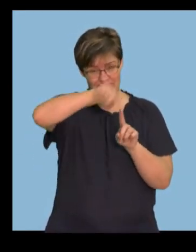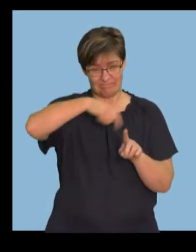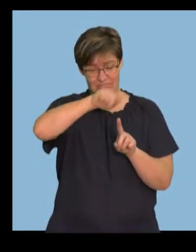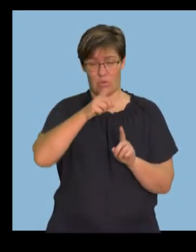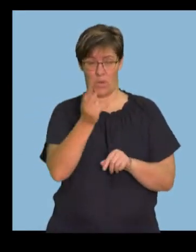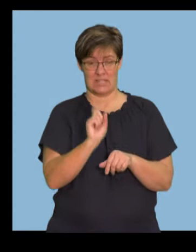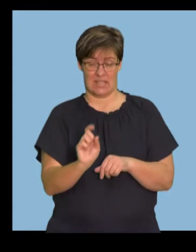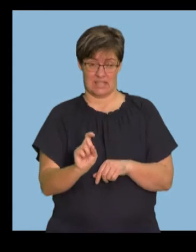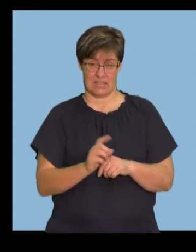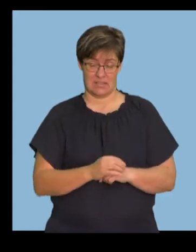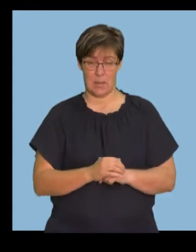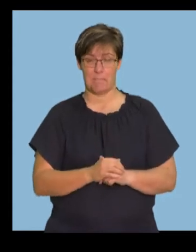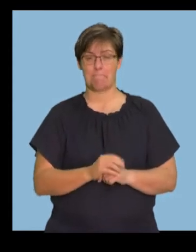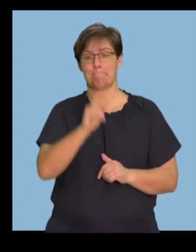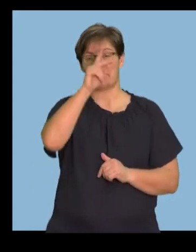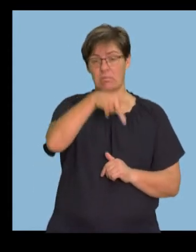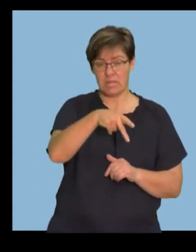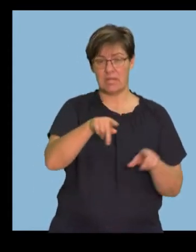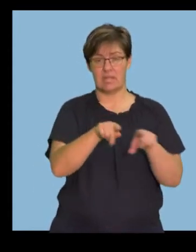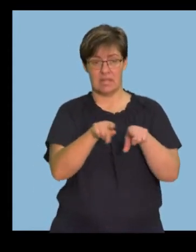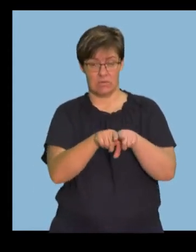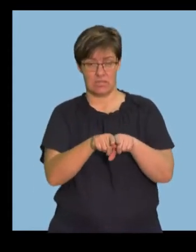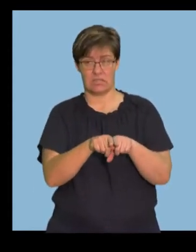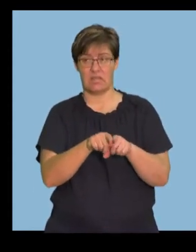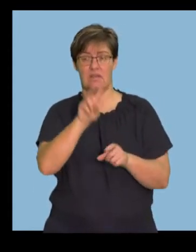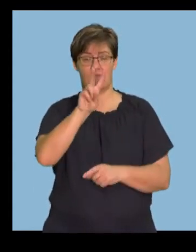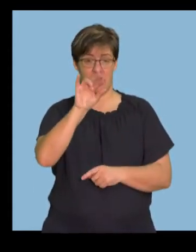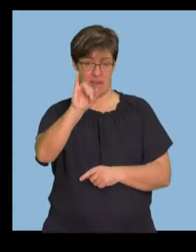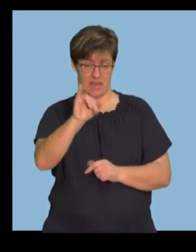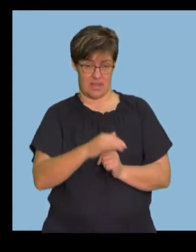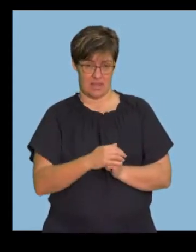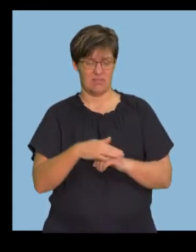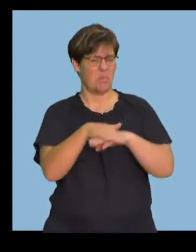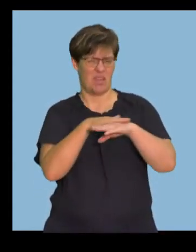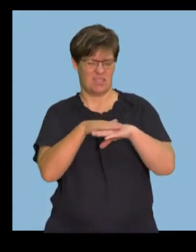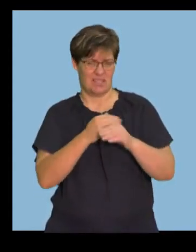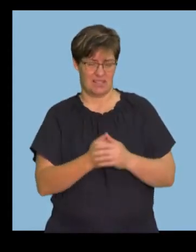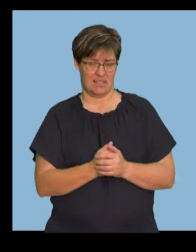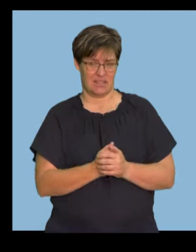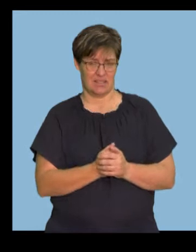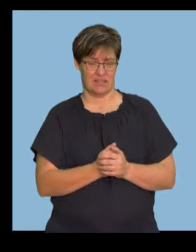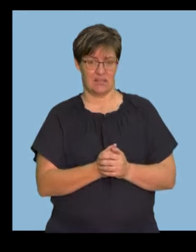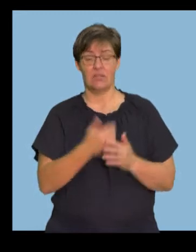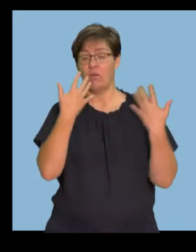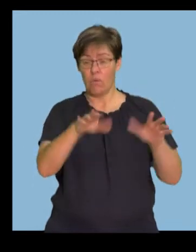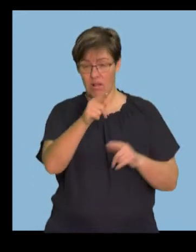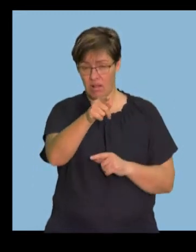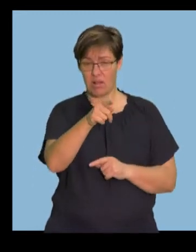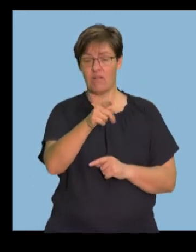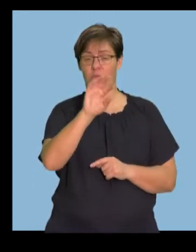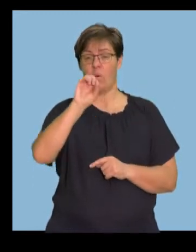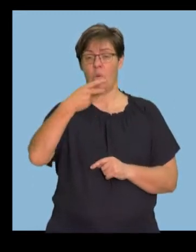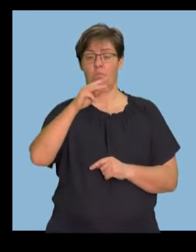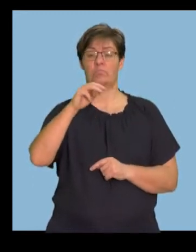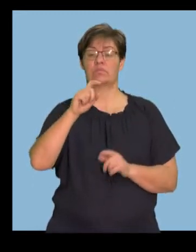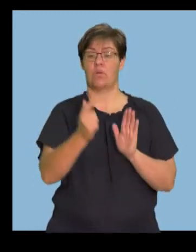So knowing that P is equals to VI, that's the basic, okay? Now we also know that from the Ohm's law, we've